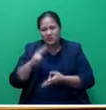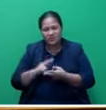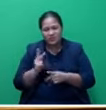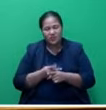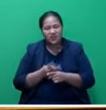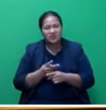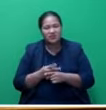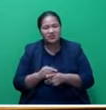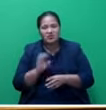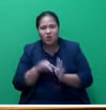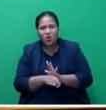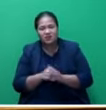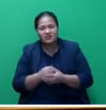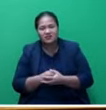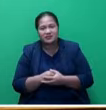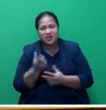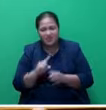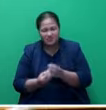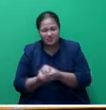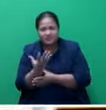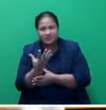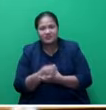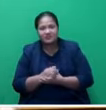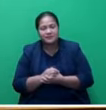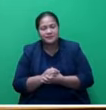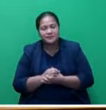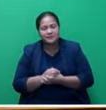improve yield per hectare? Thank you, sir.